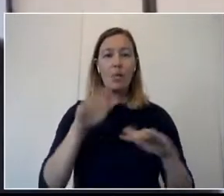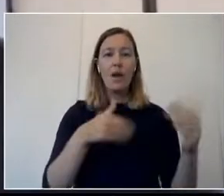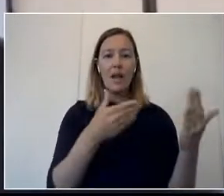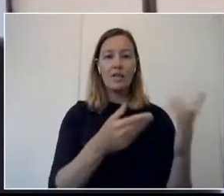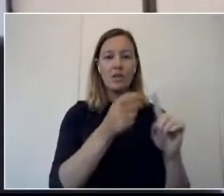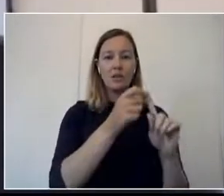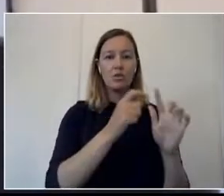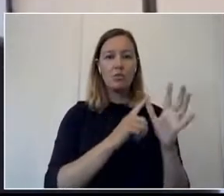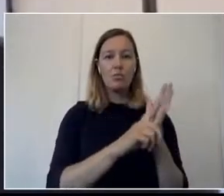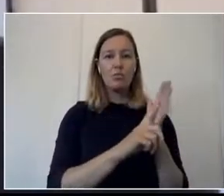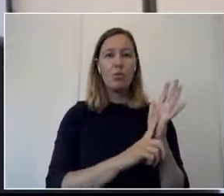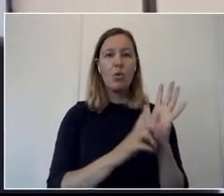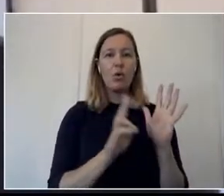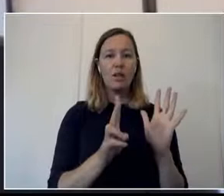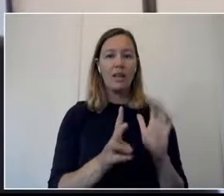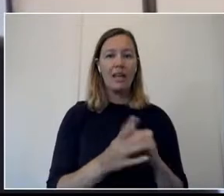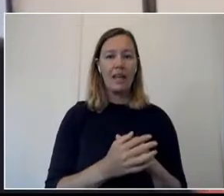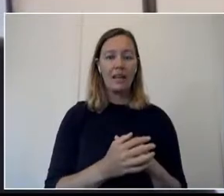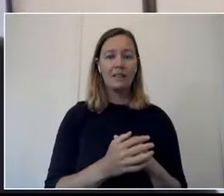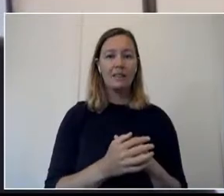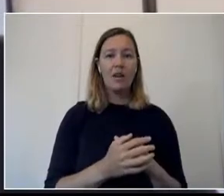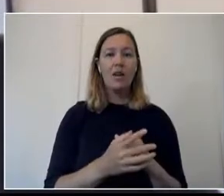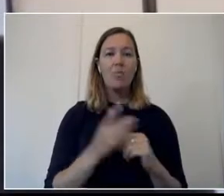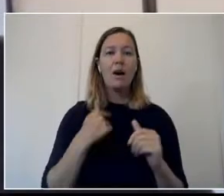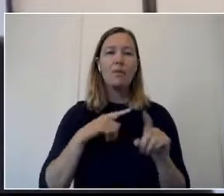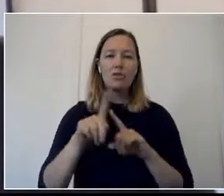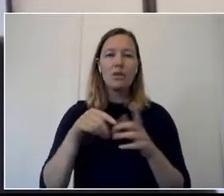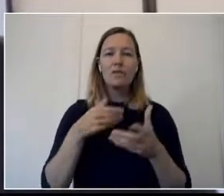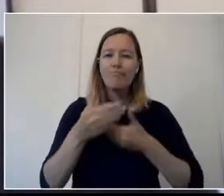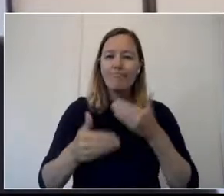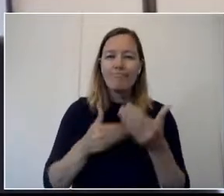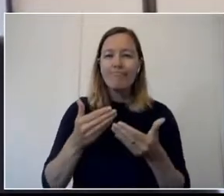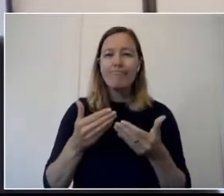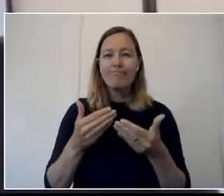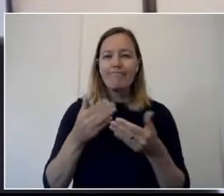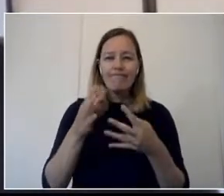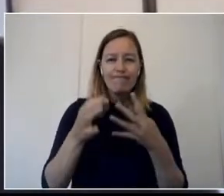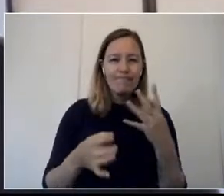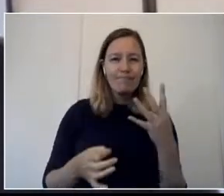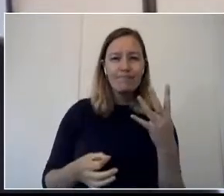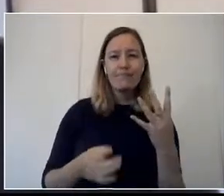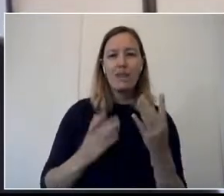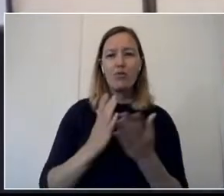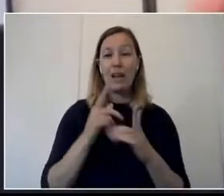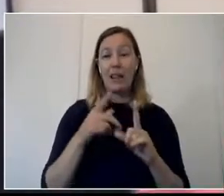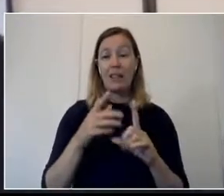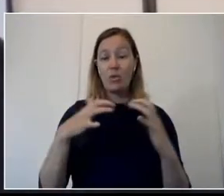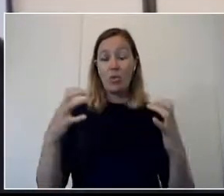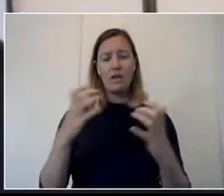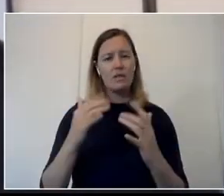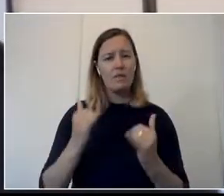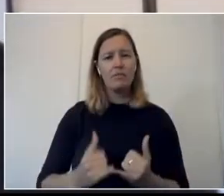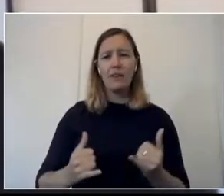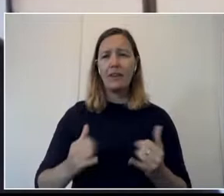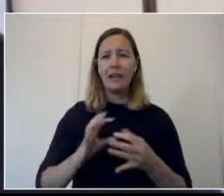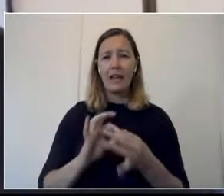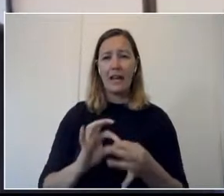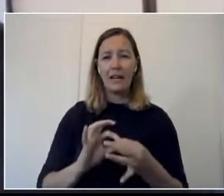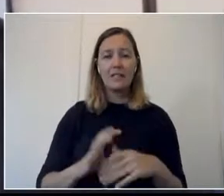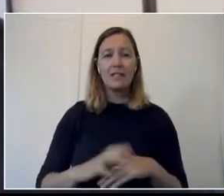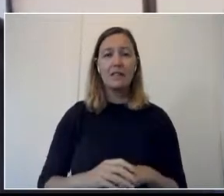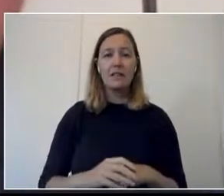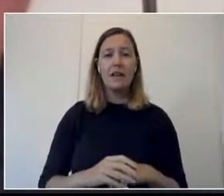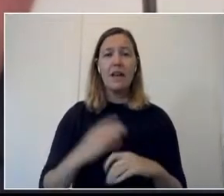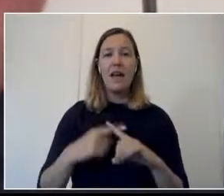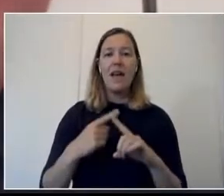but I hope I'm just kind of trying to tease out just how engaged this audience is and the kind of detail you can